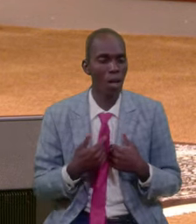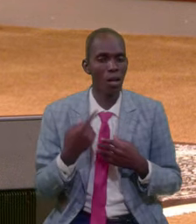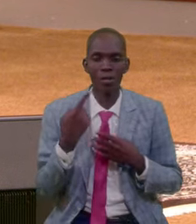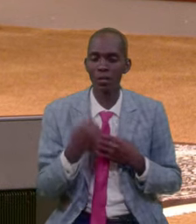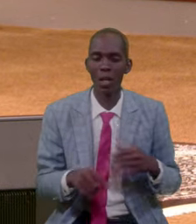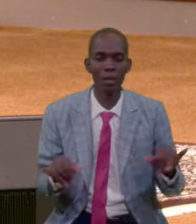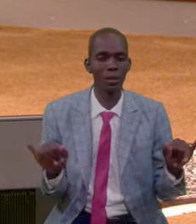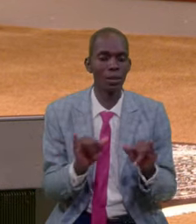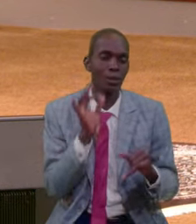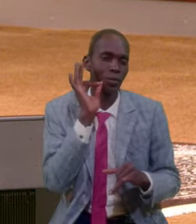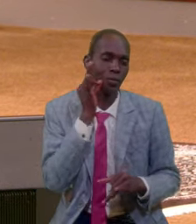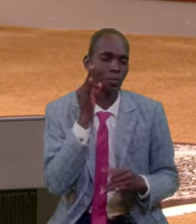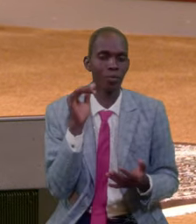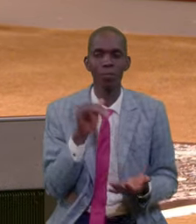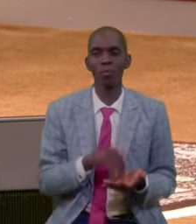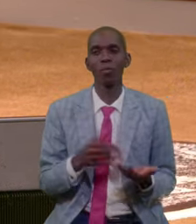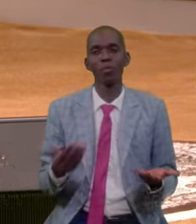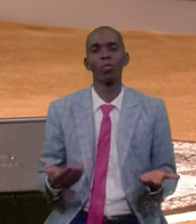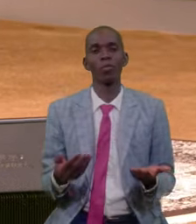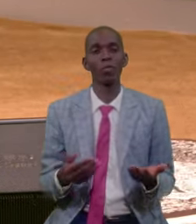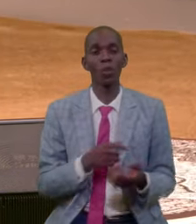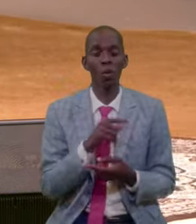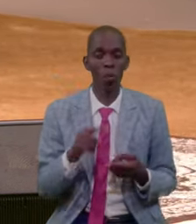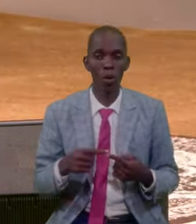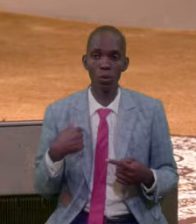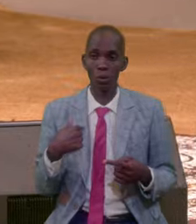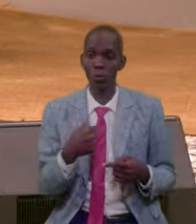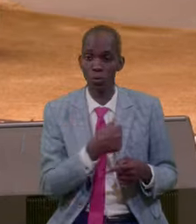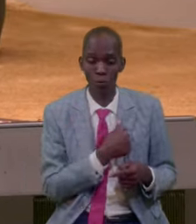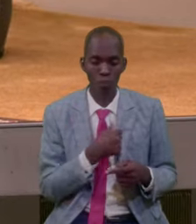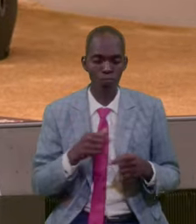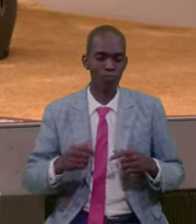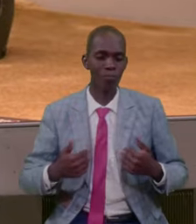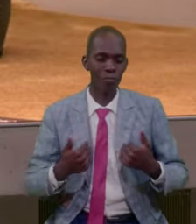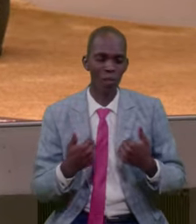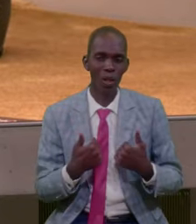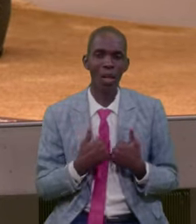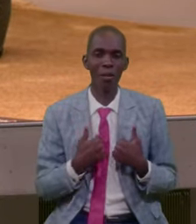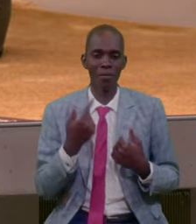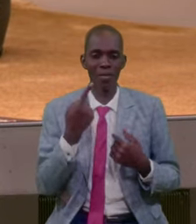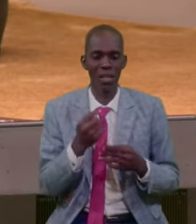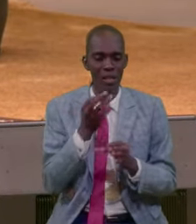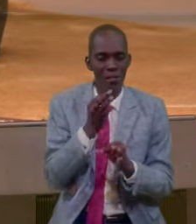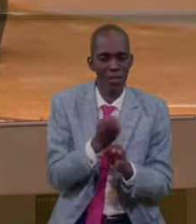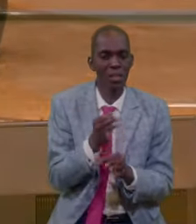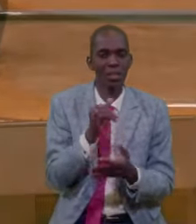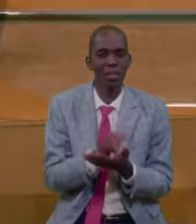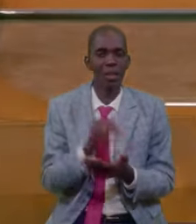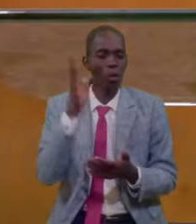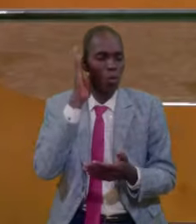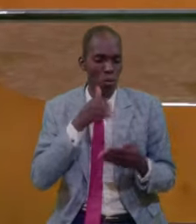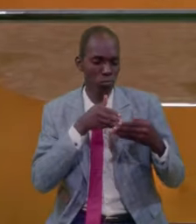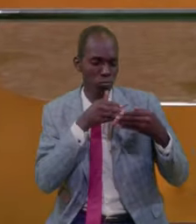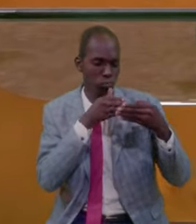to have. When we have steadfast faith, when we have the faith that will take us to